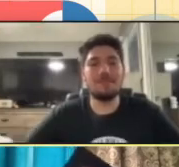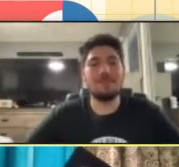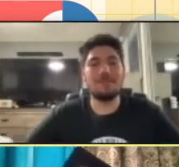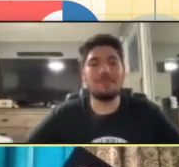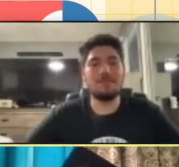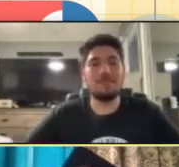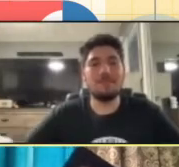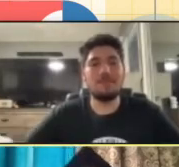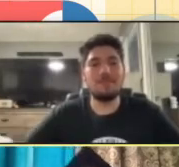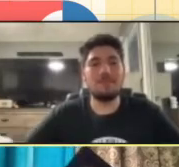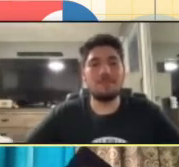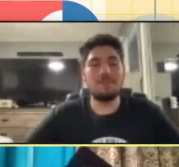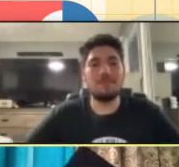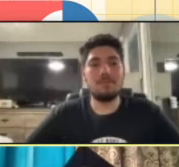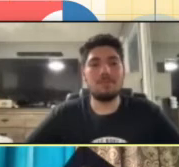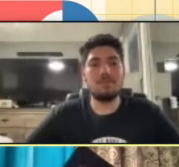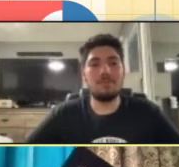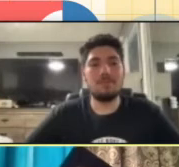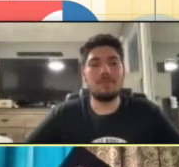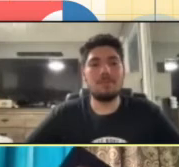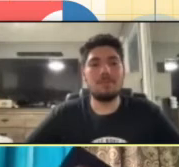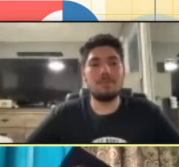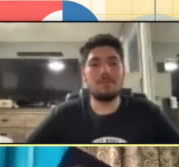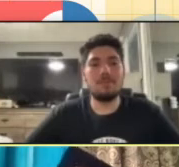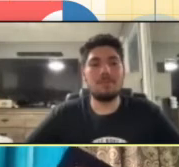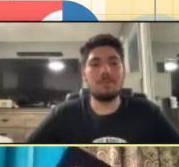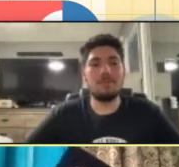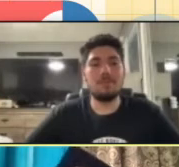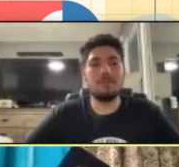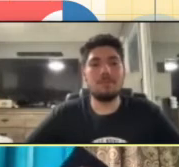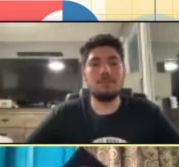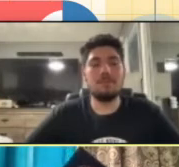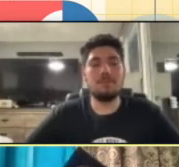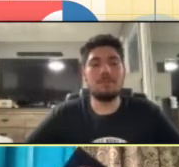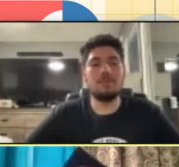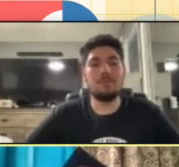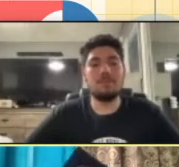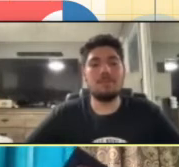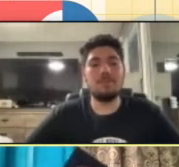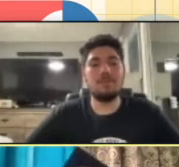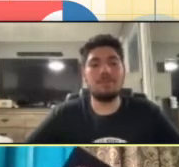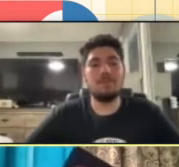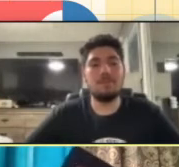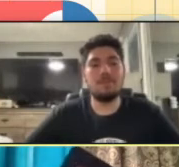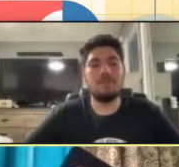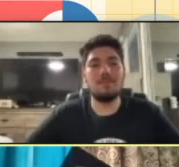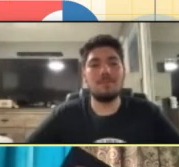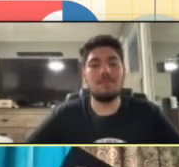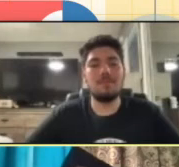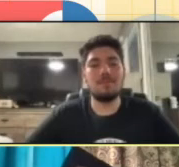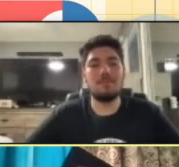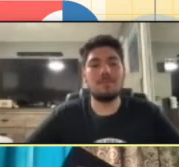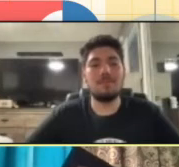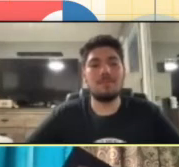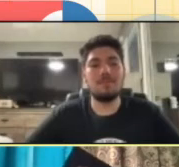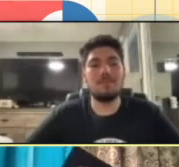off we have miss in miss aguirre's david flores mr jade jade alattore miss atilano leonan hernandez miss